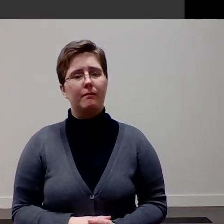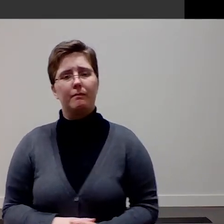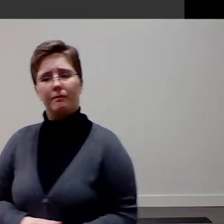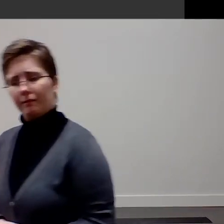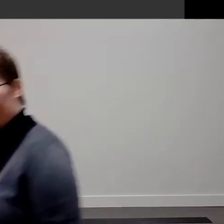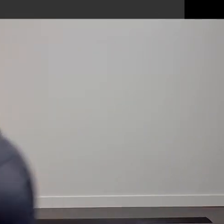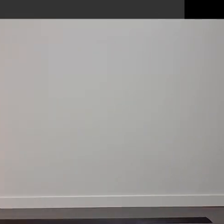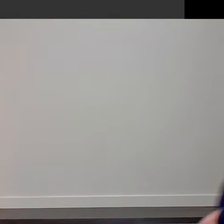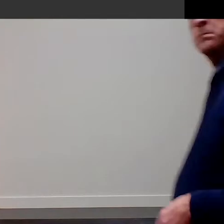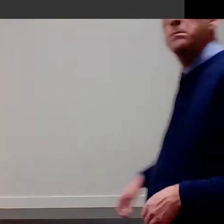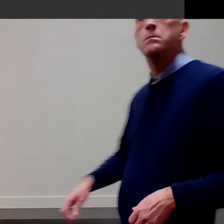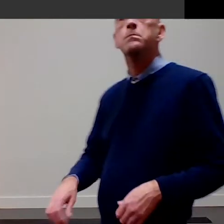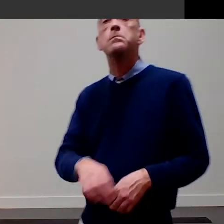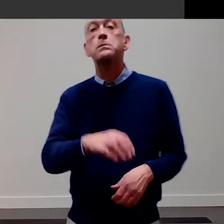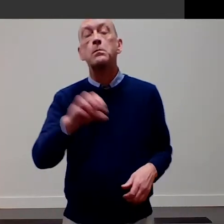Yes, it's a...